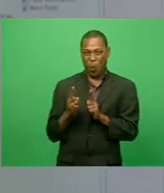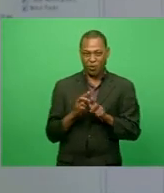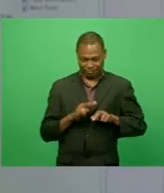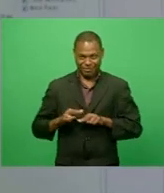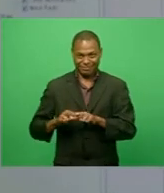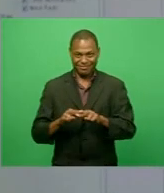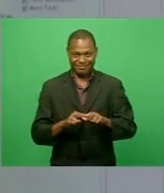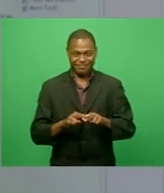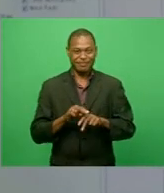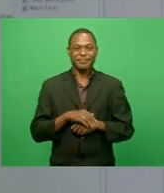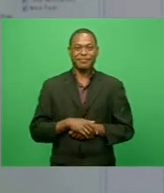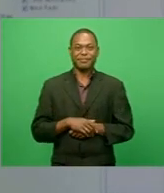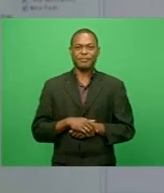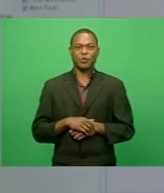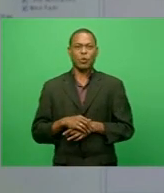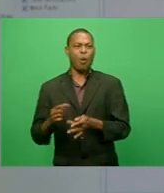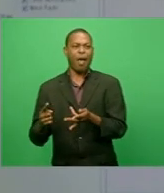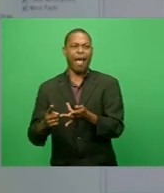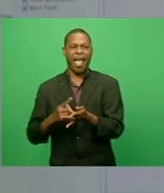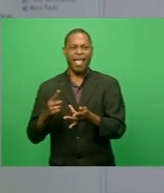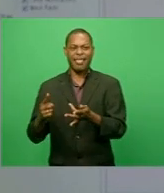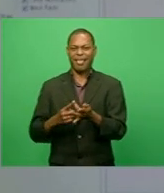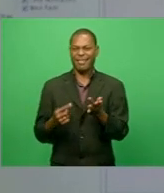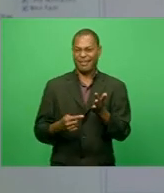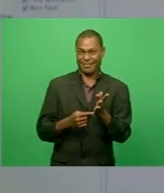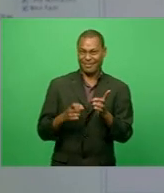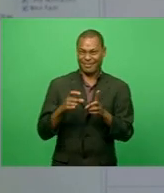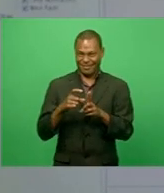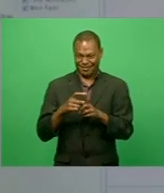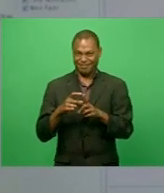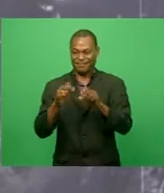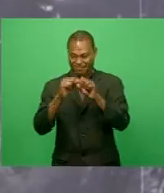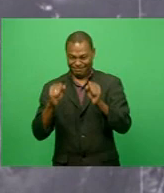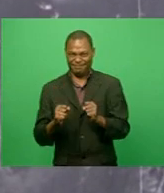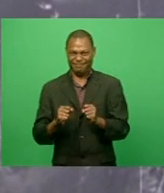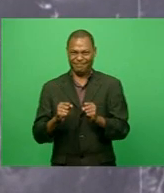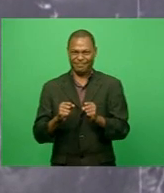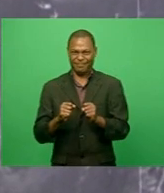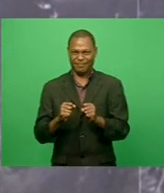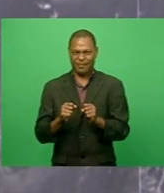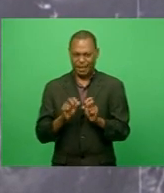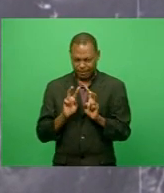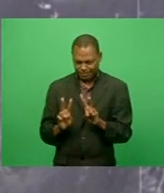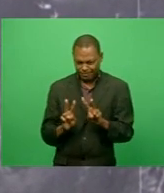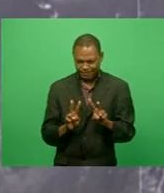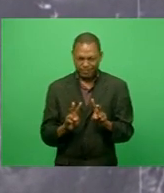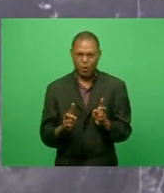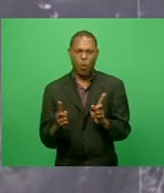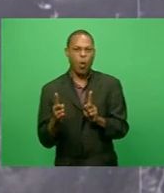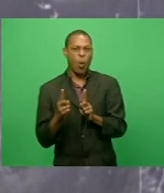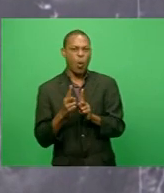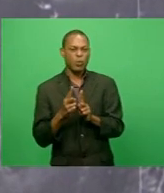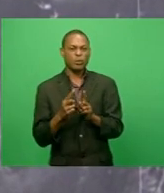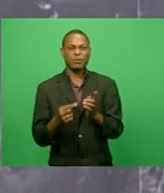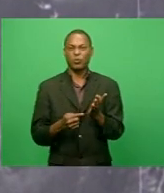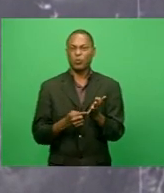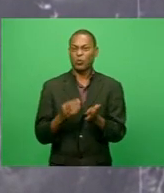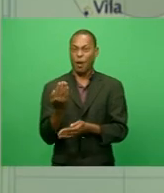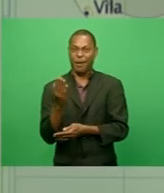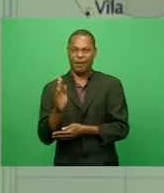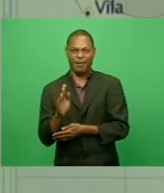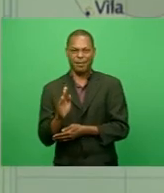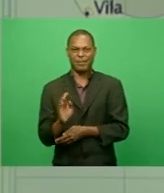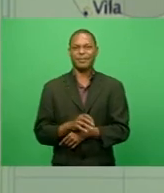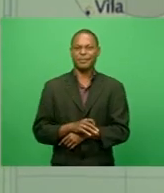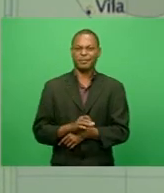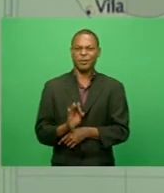There's also another system, TD03F, they are monitoring, which is close to Tonga. However, it poses no threat to